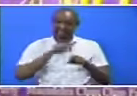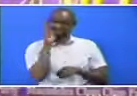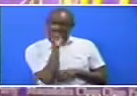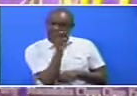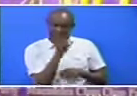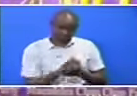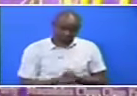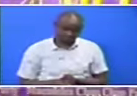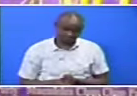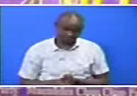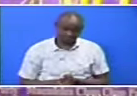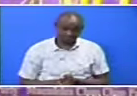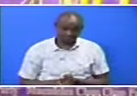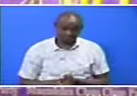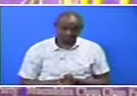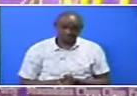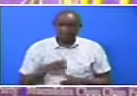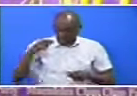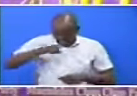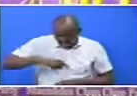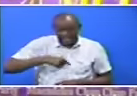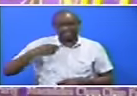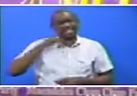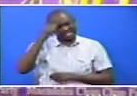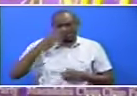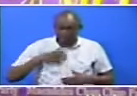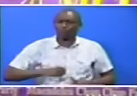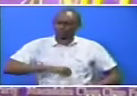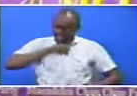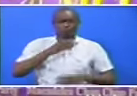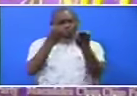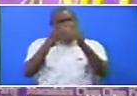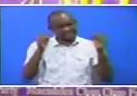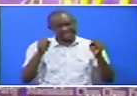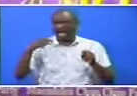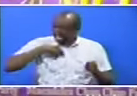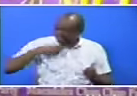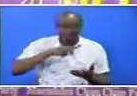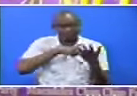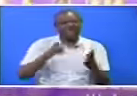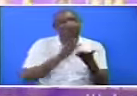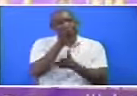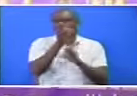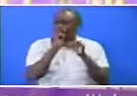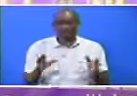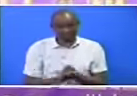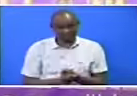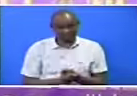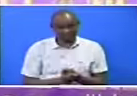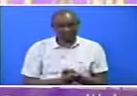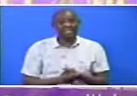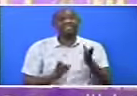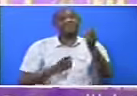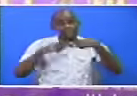proud. Na sisi kama wa Kenya, we are proud of you. You have not let us down. Maendeleo.